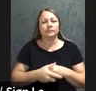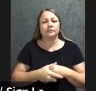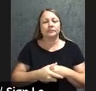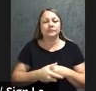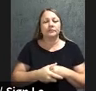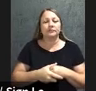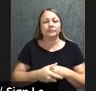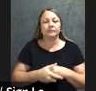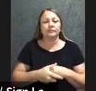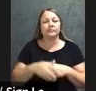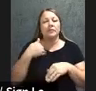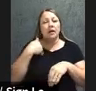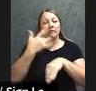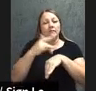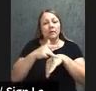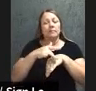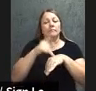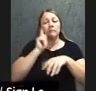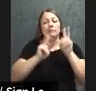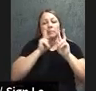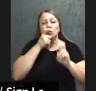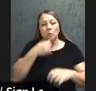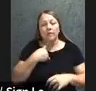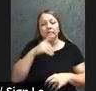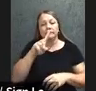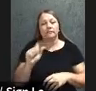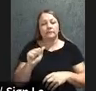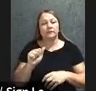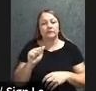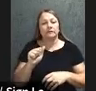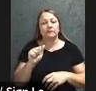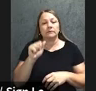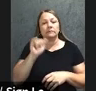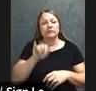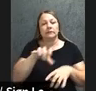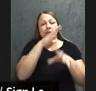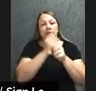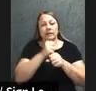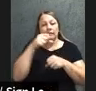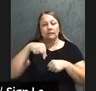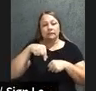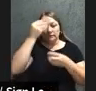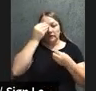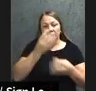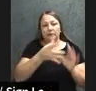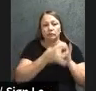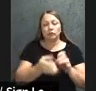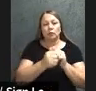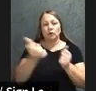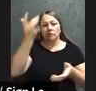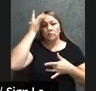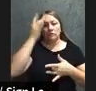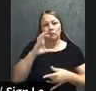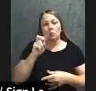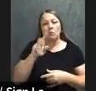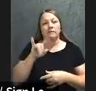information available for people with disabilities in regards to the COVID pandemic. I'm now going to actually